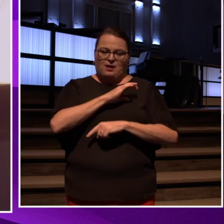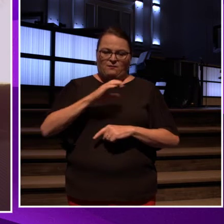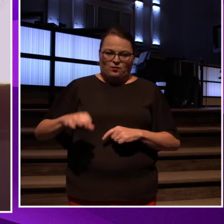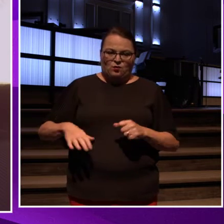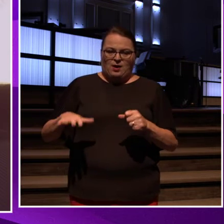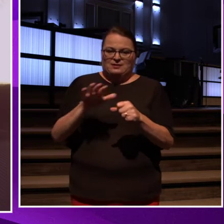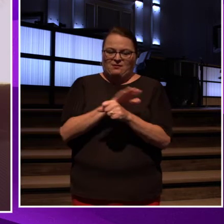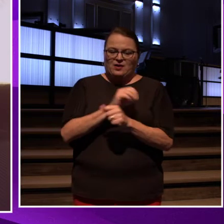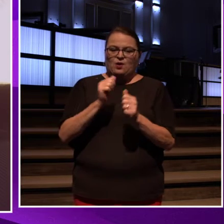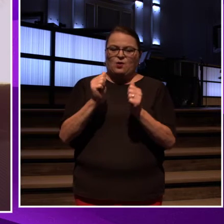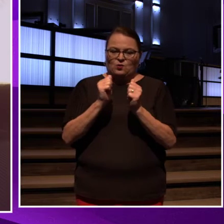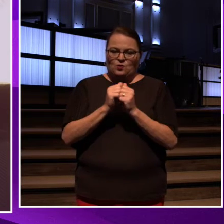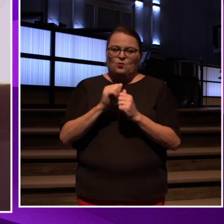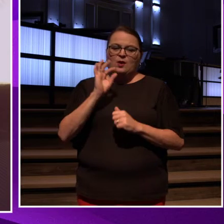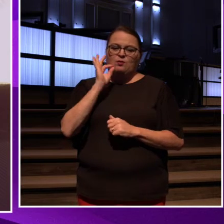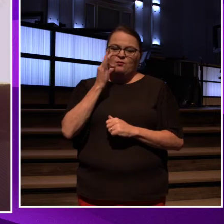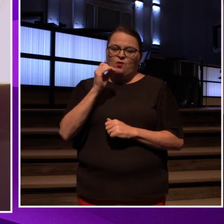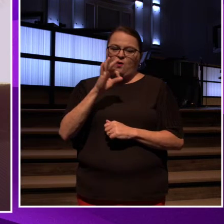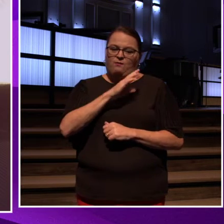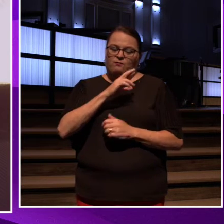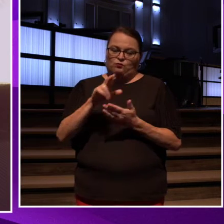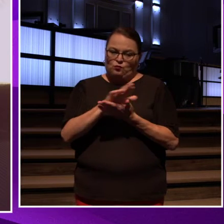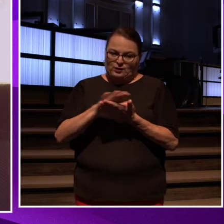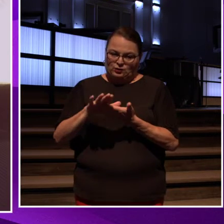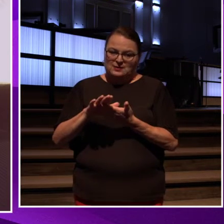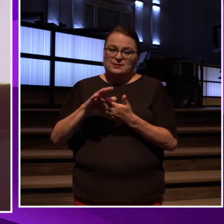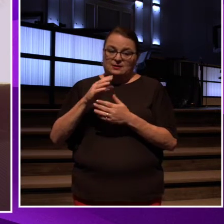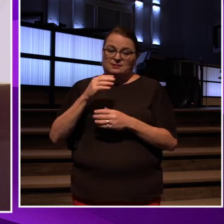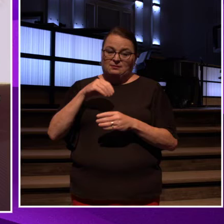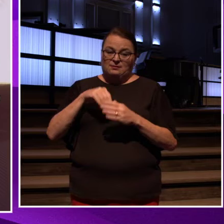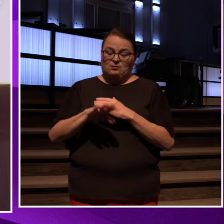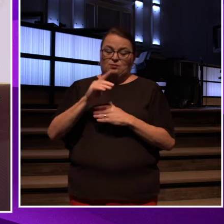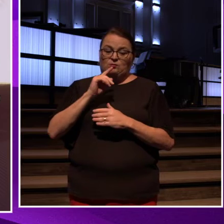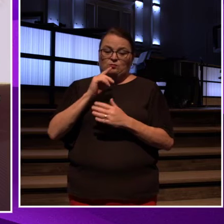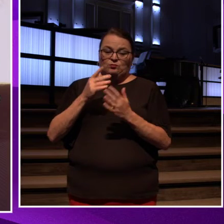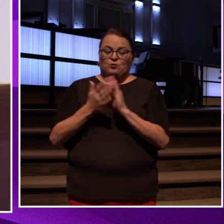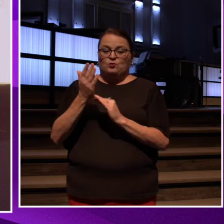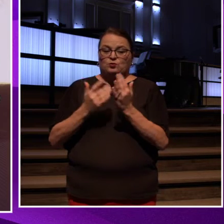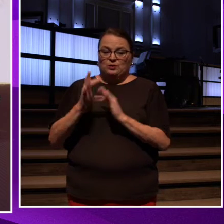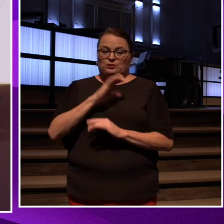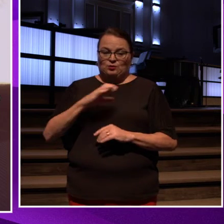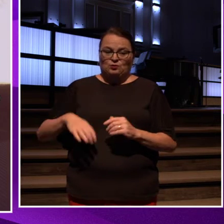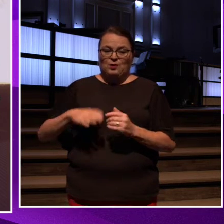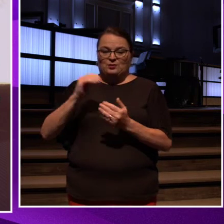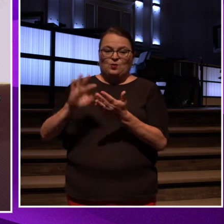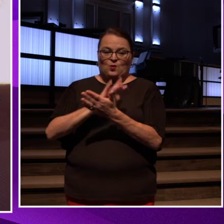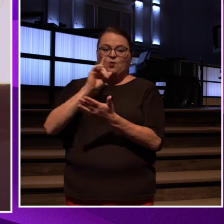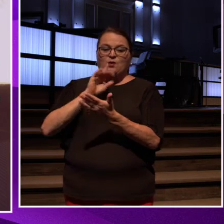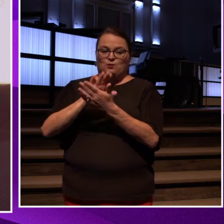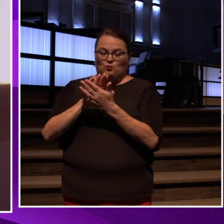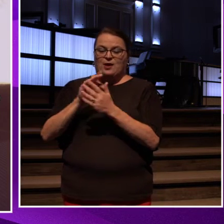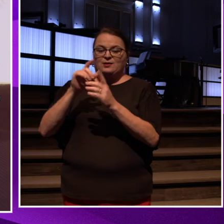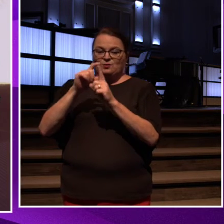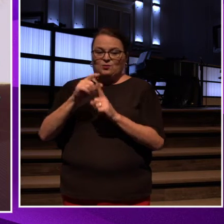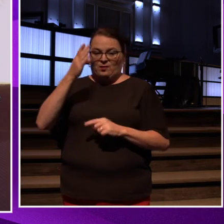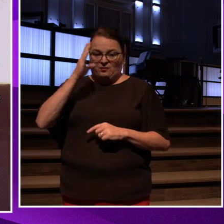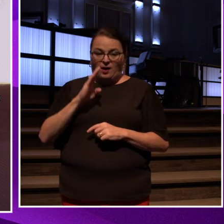that comes through Jesus Christ to the glory and the praise of God. I want you to know,